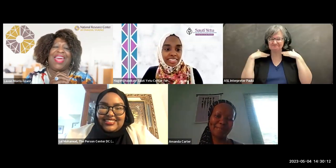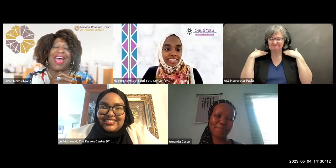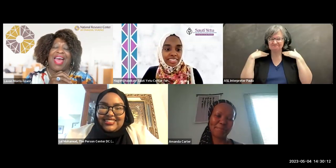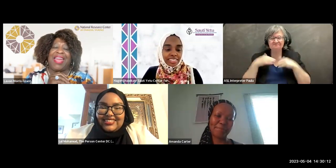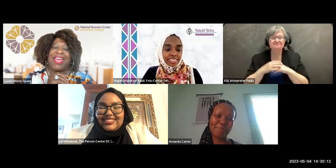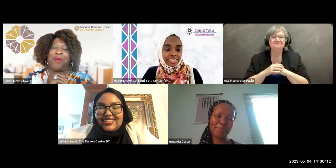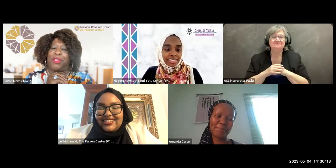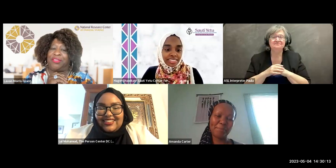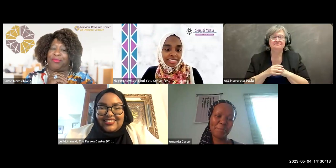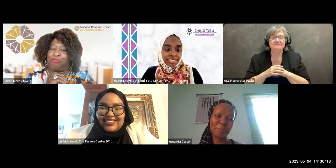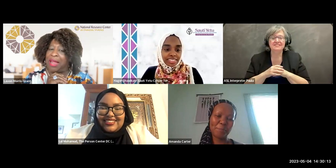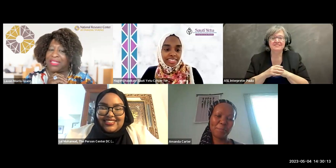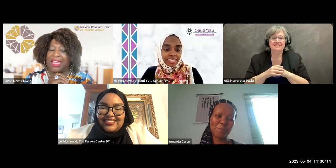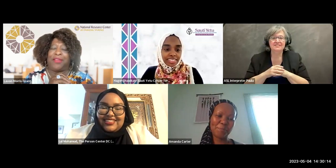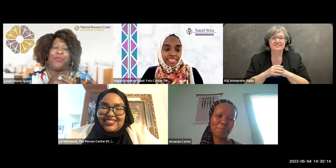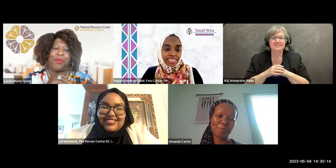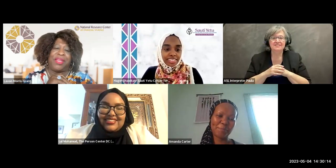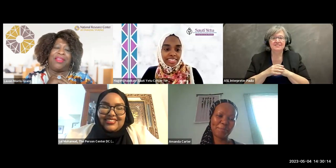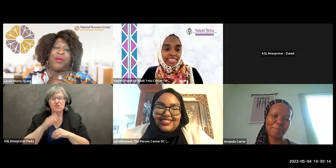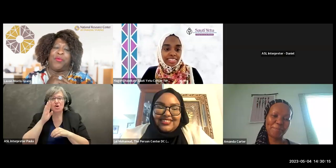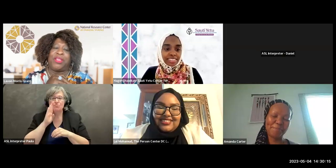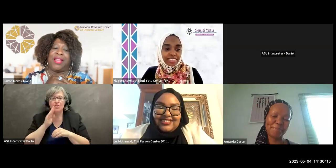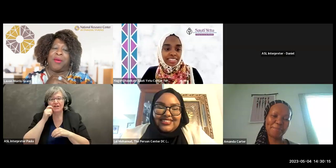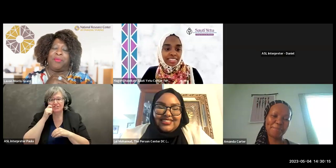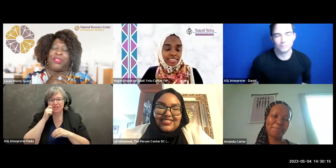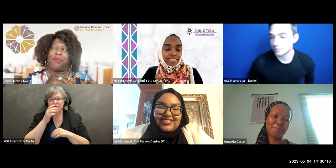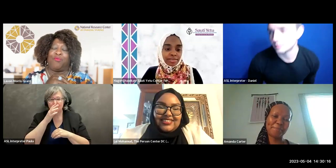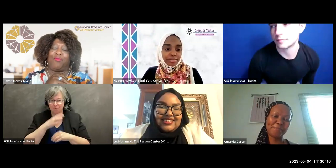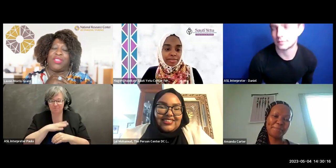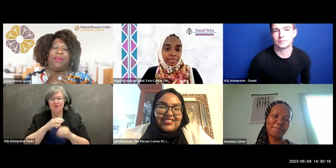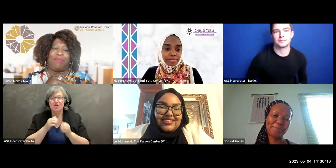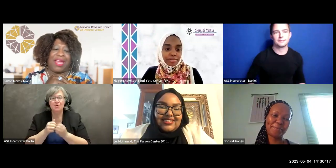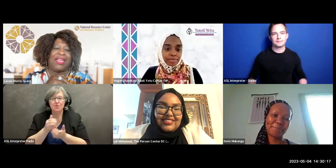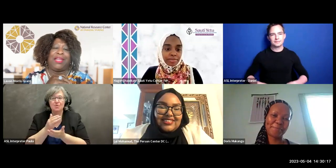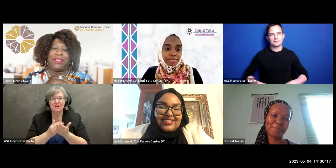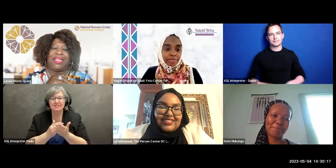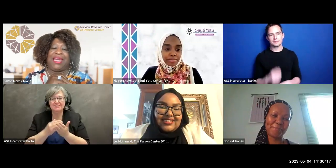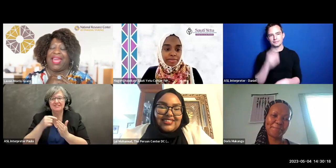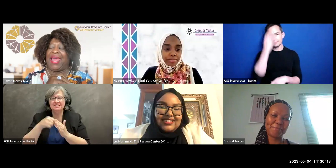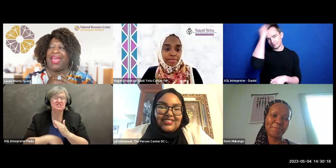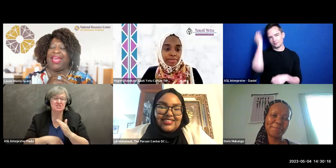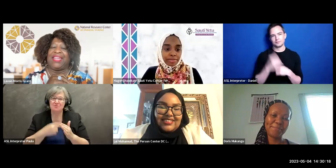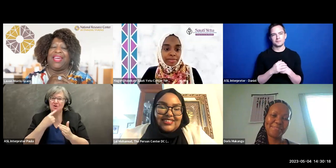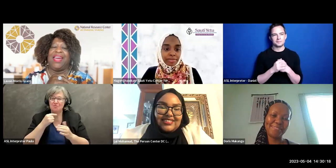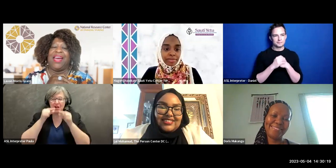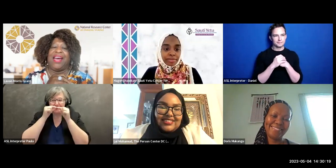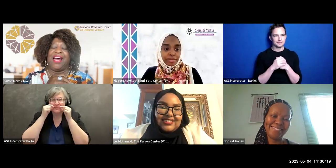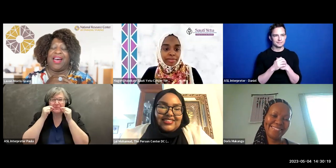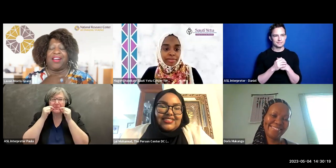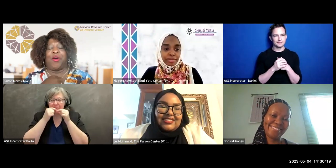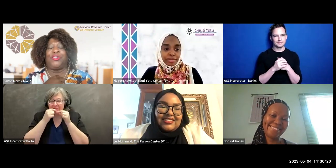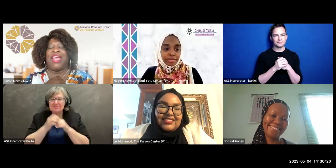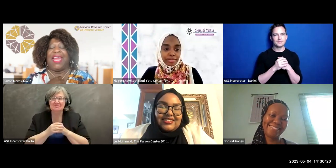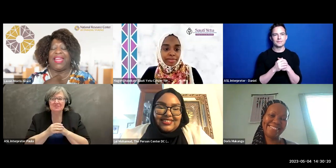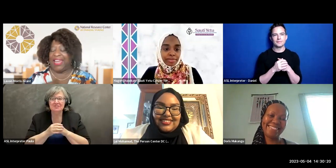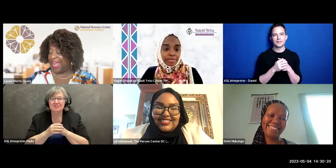length. I am a brown-skinned woman with some deep red lipstick and